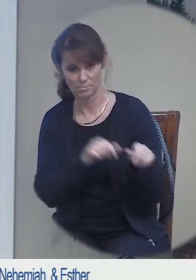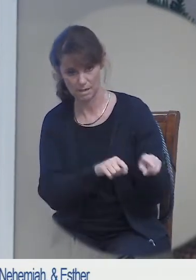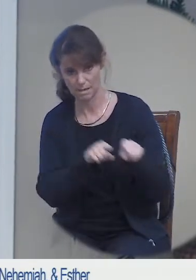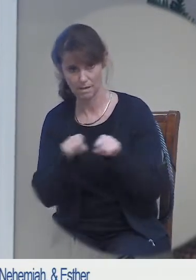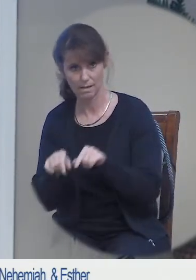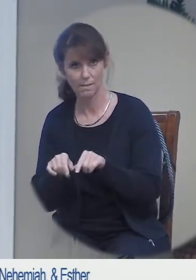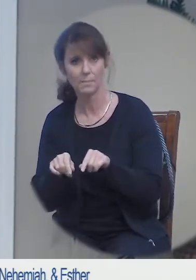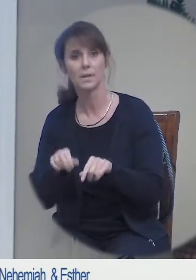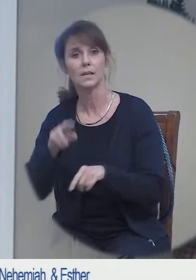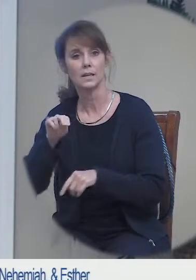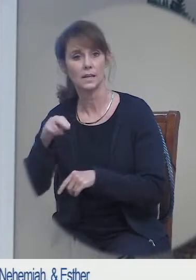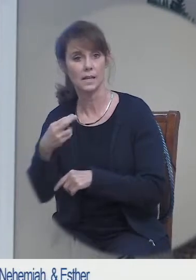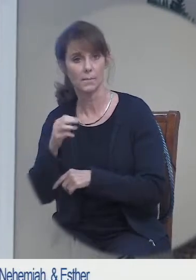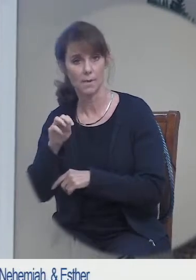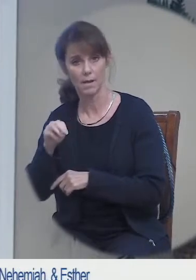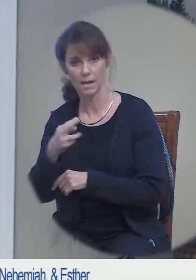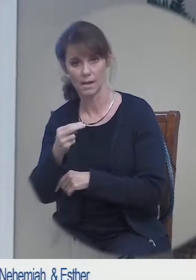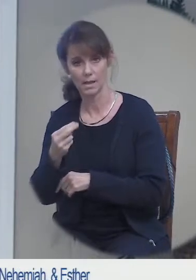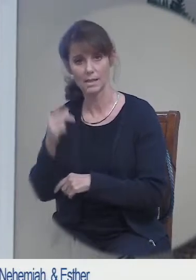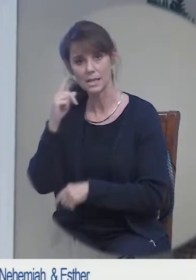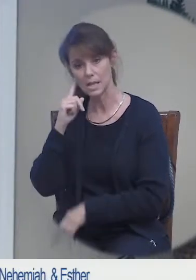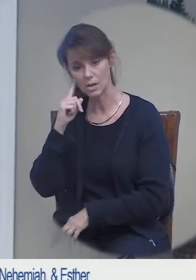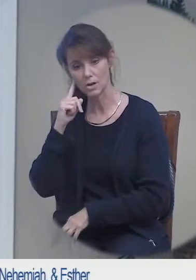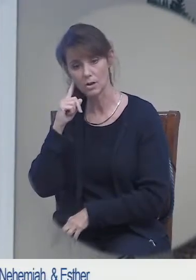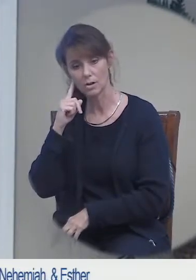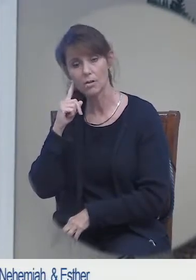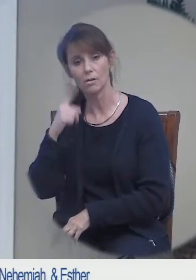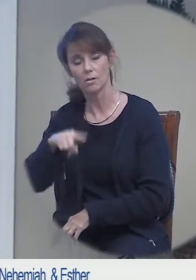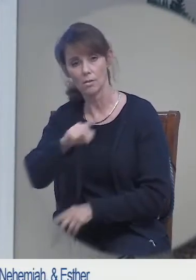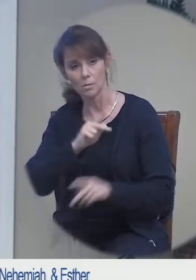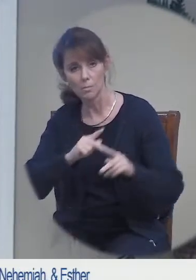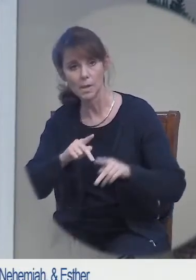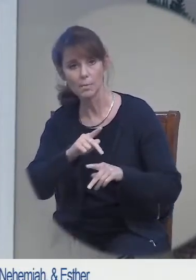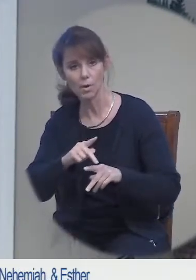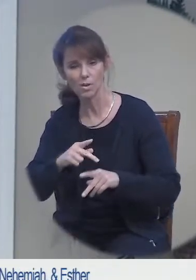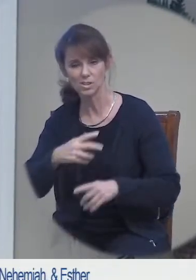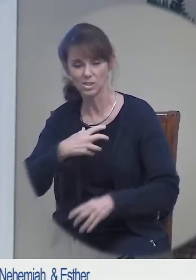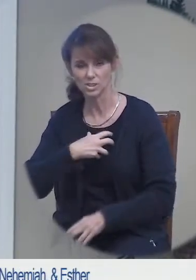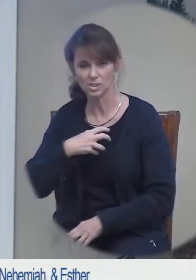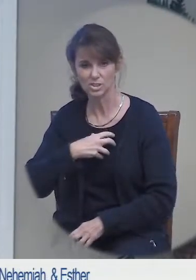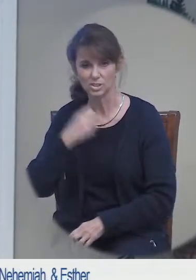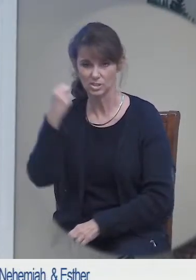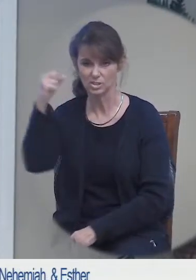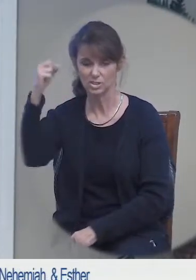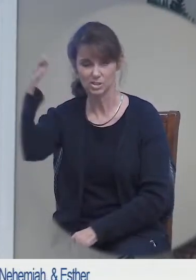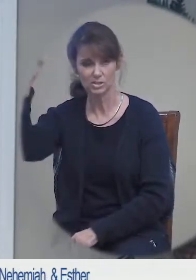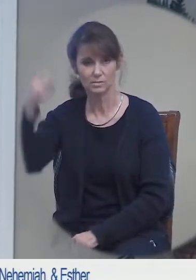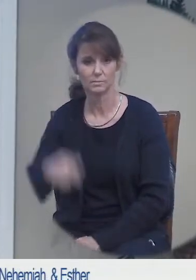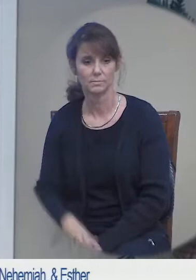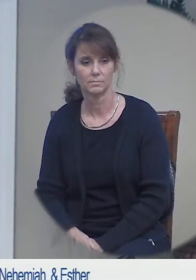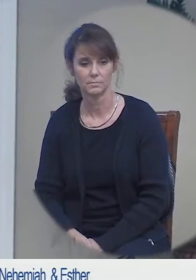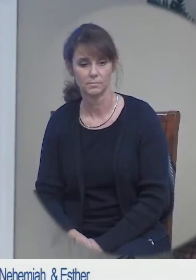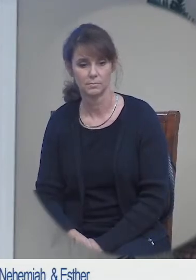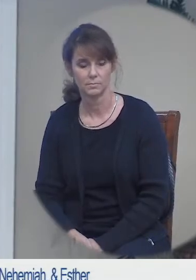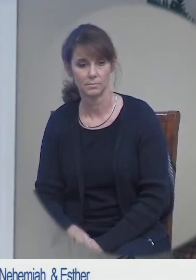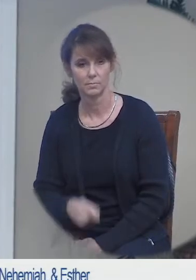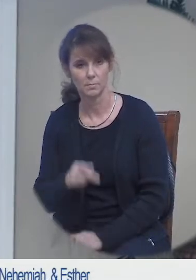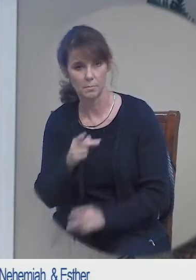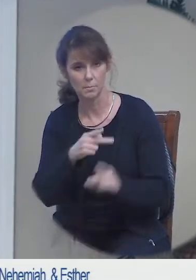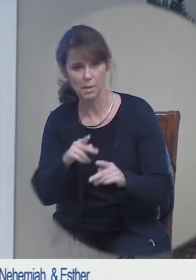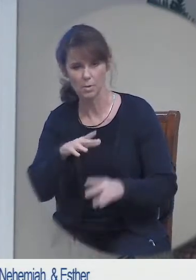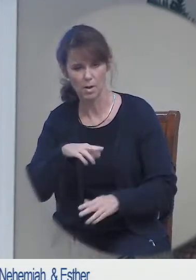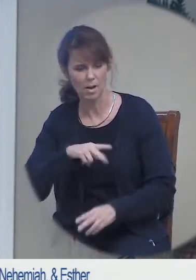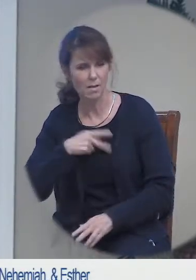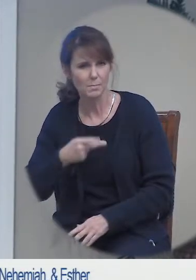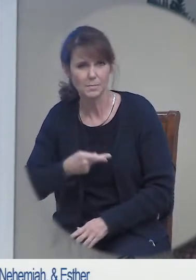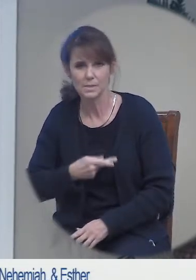question I have for you first, what are they objecting to? What are they crying out